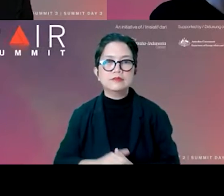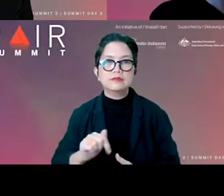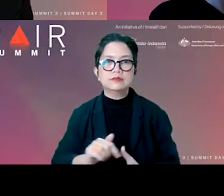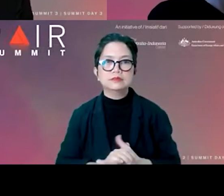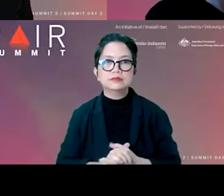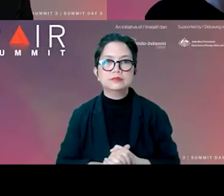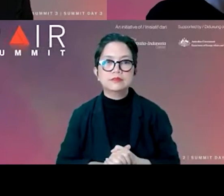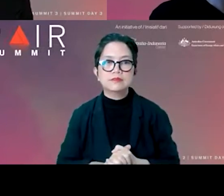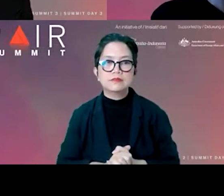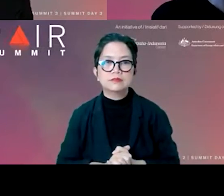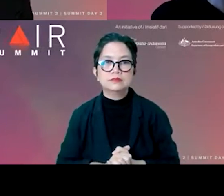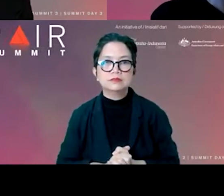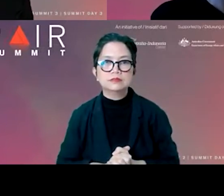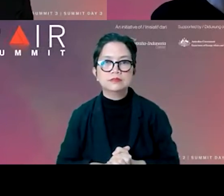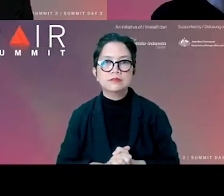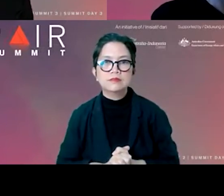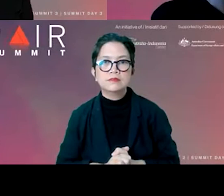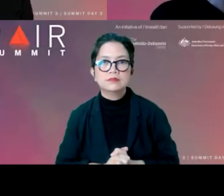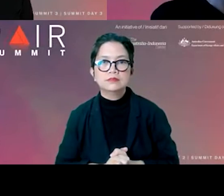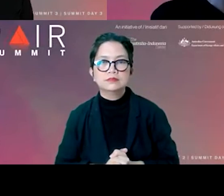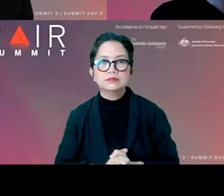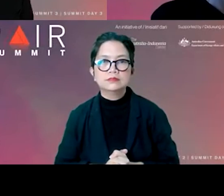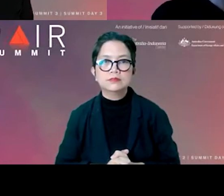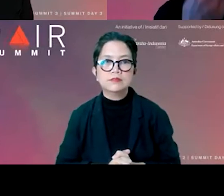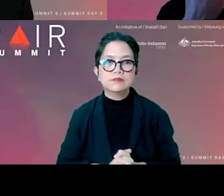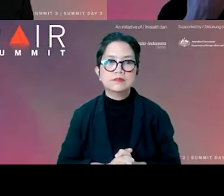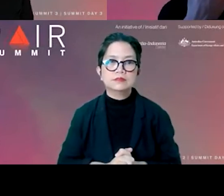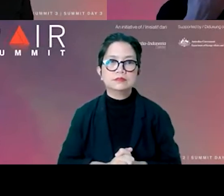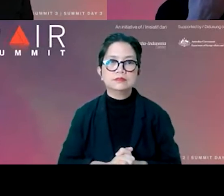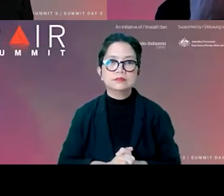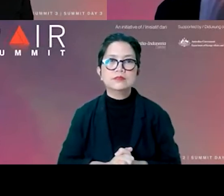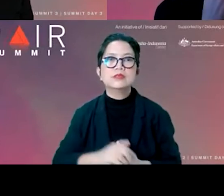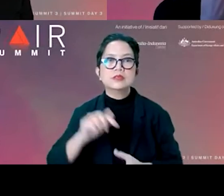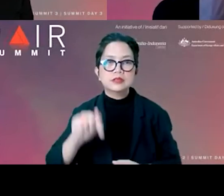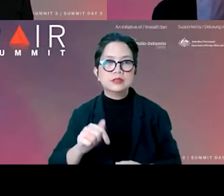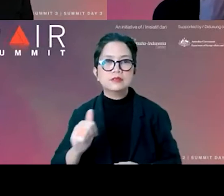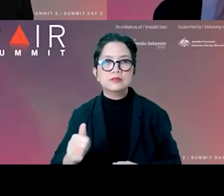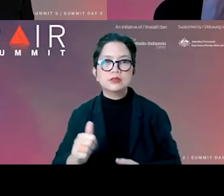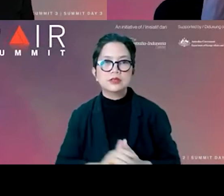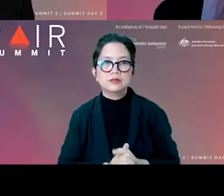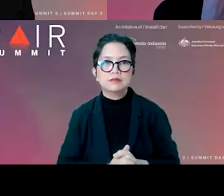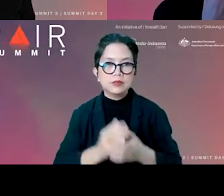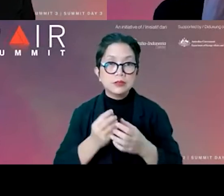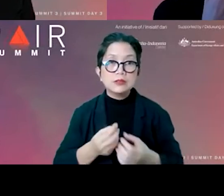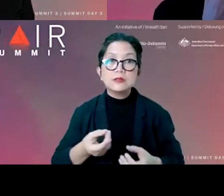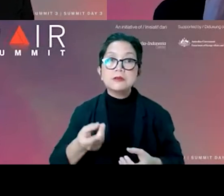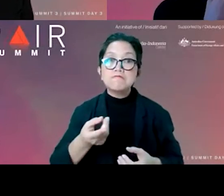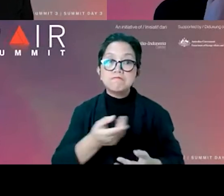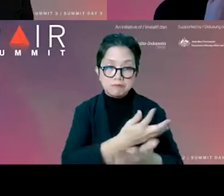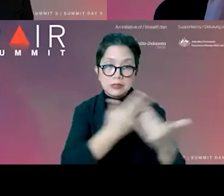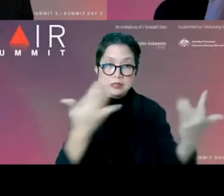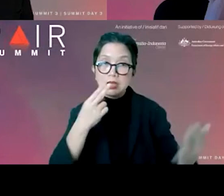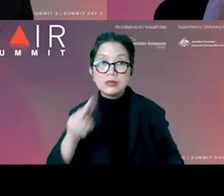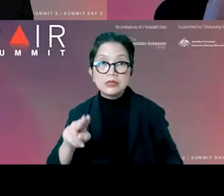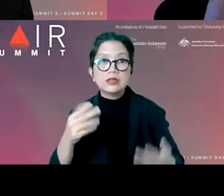then they build trust in what people are saying and will align to that. I think this question's a really good question. This really